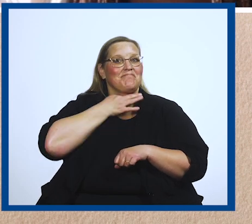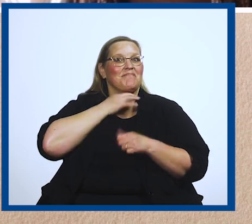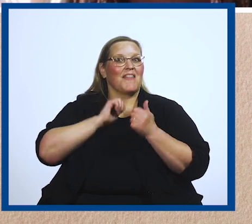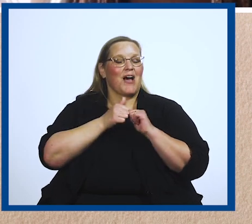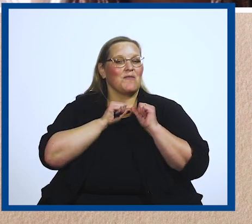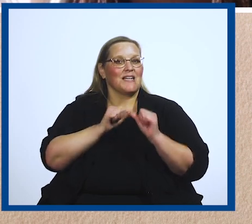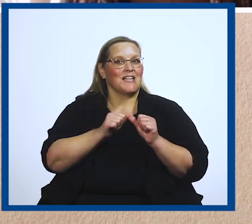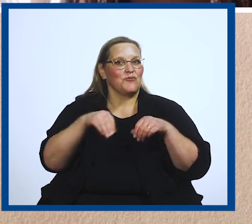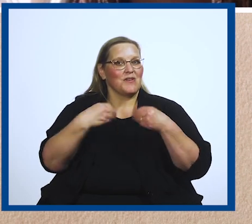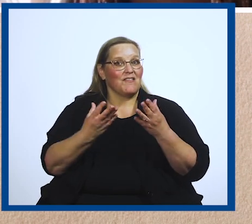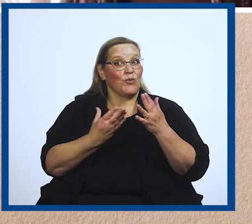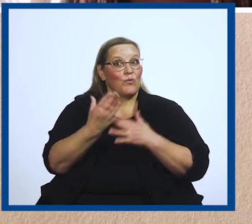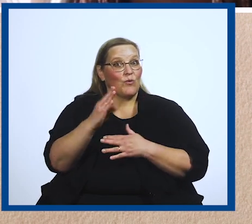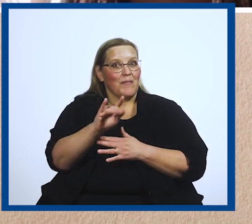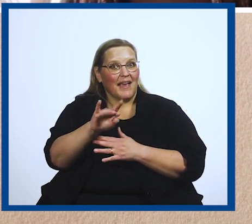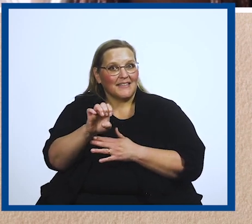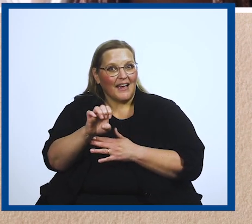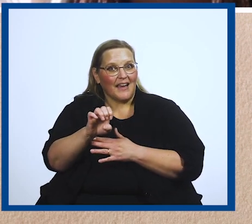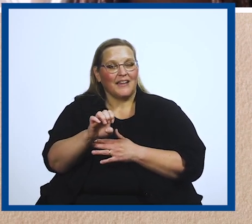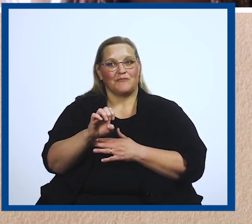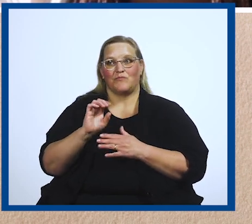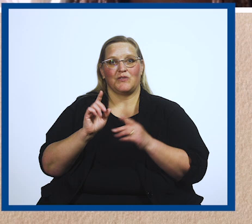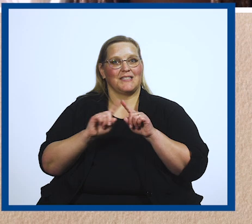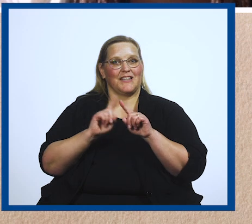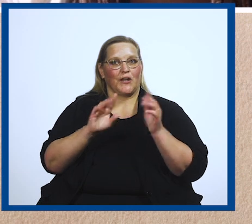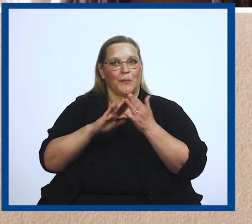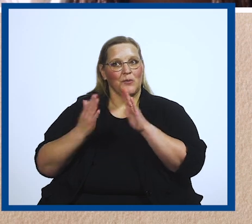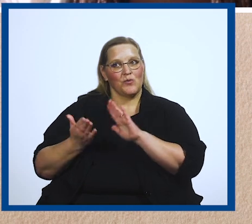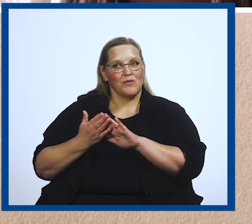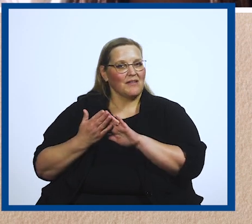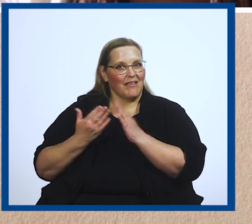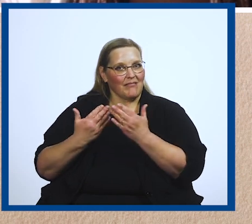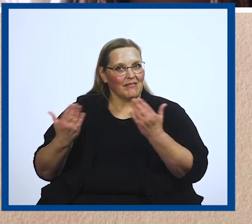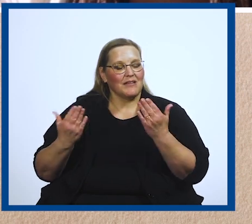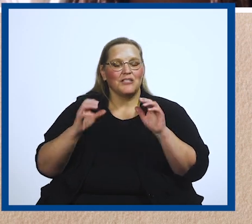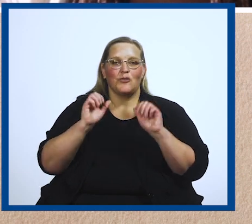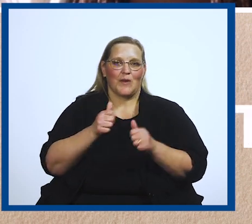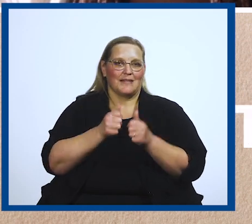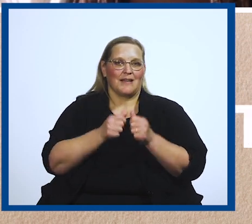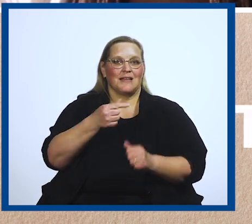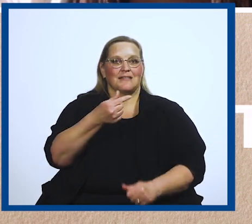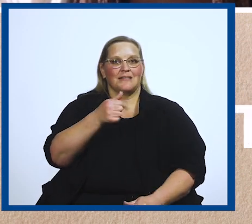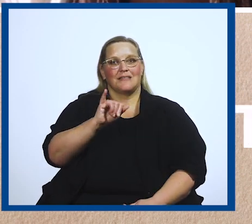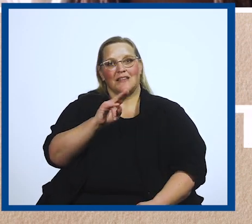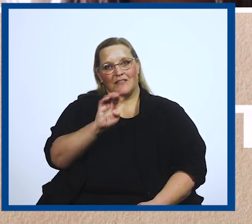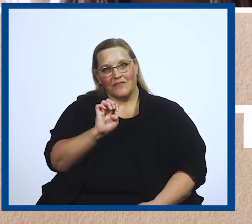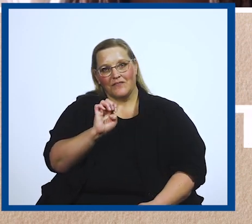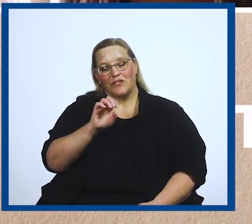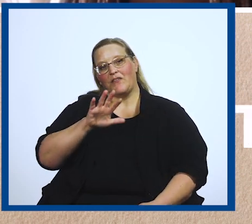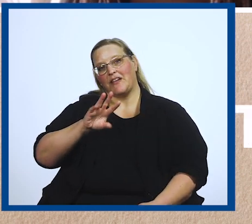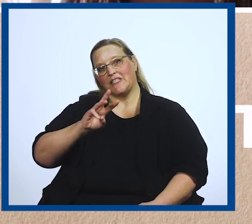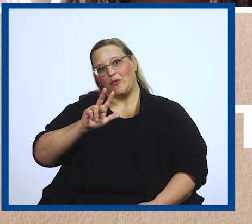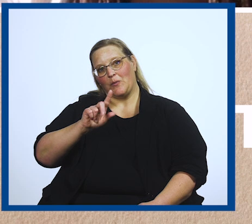continue giving through Bayside to the causes in our community, you can always text GIVE to 56316.